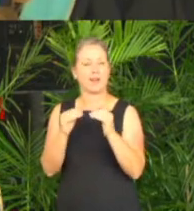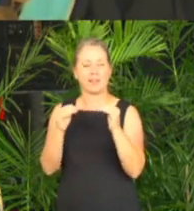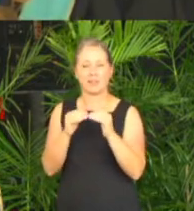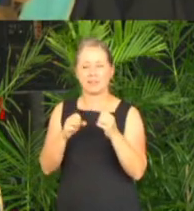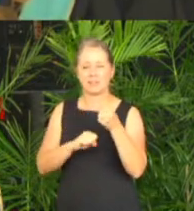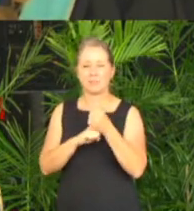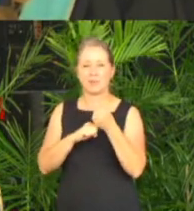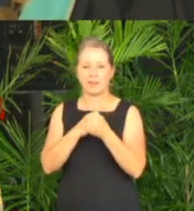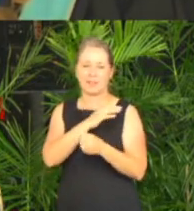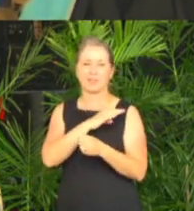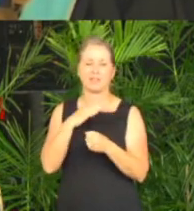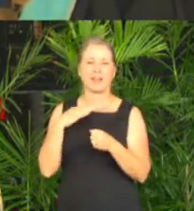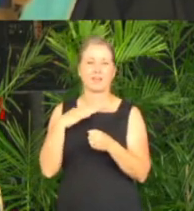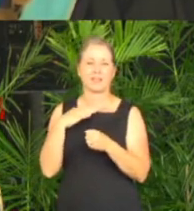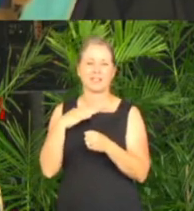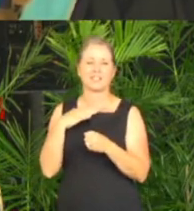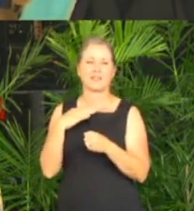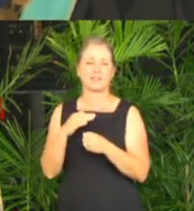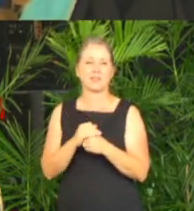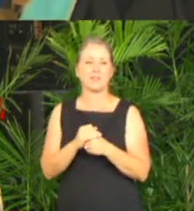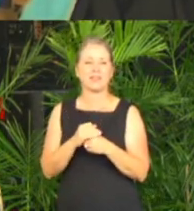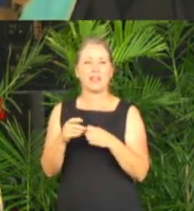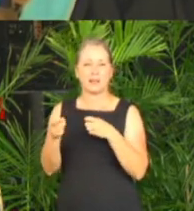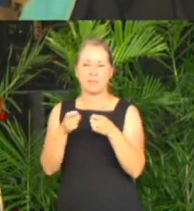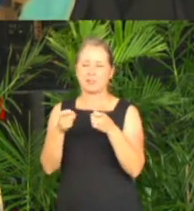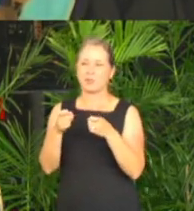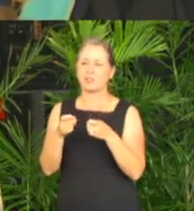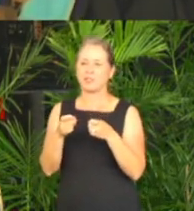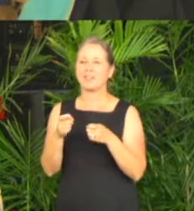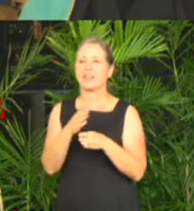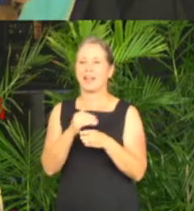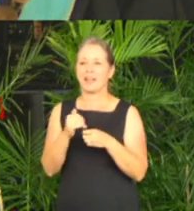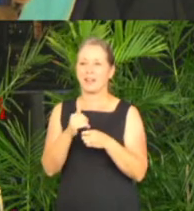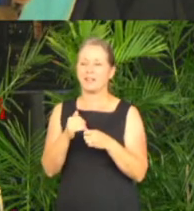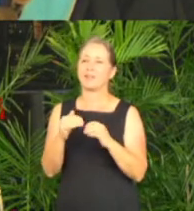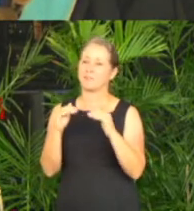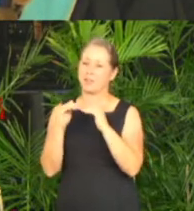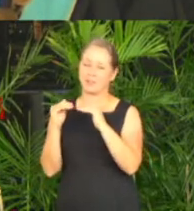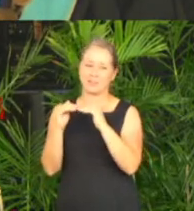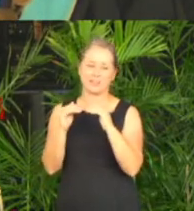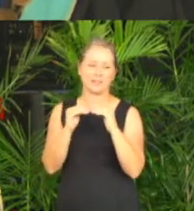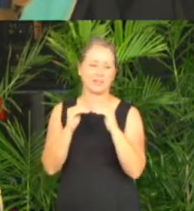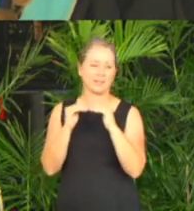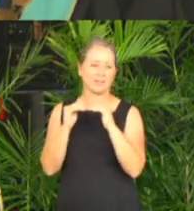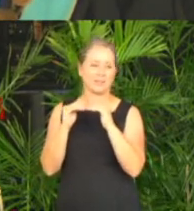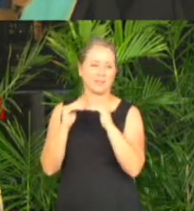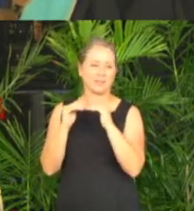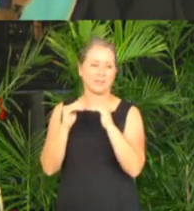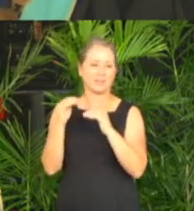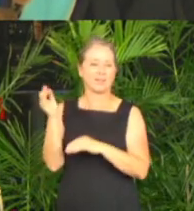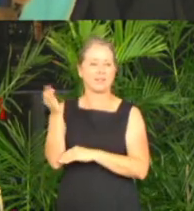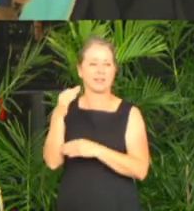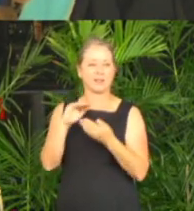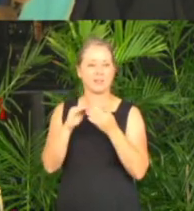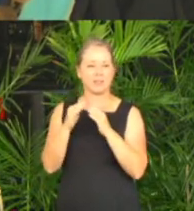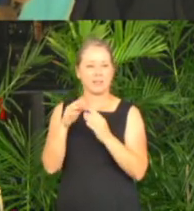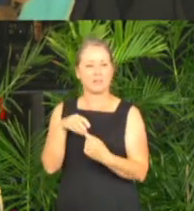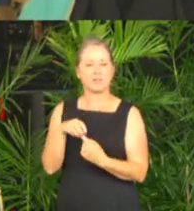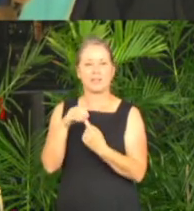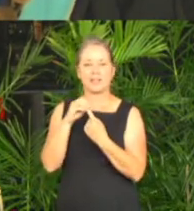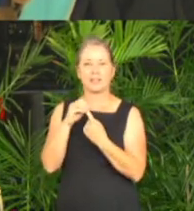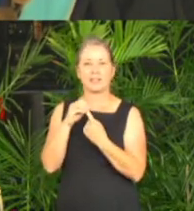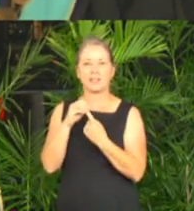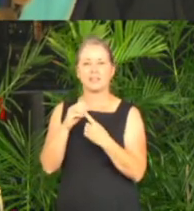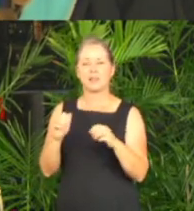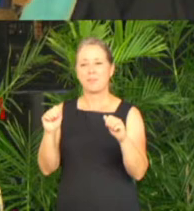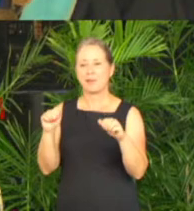the Flagler faculty, staff, administration, and our fellow peers. The Flagler community is unique in